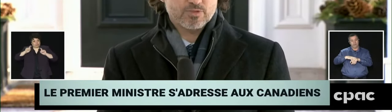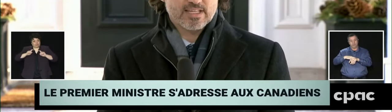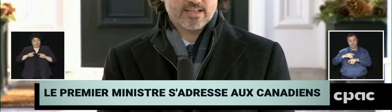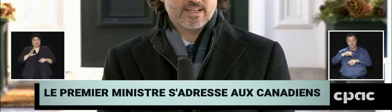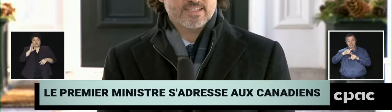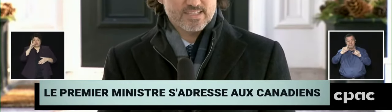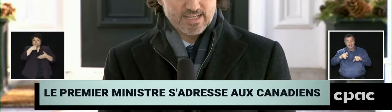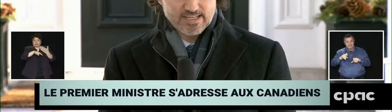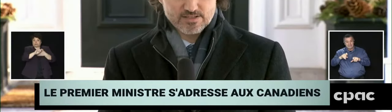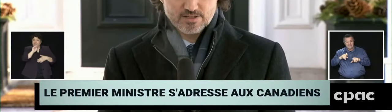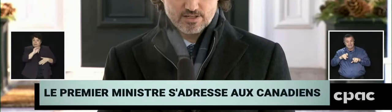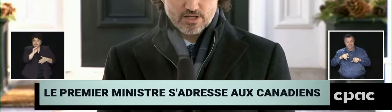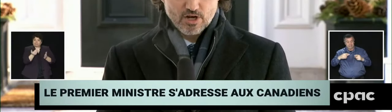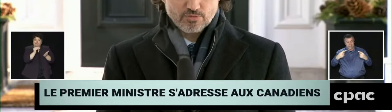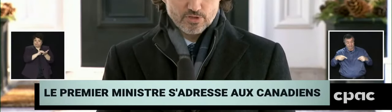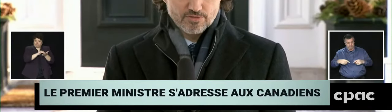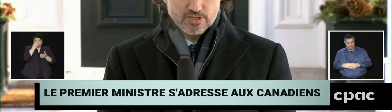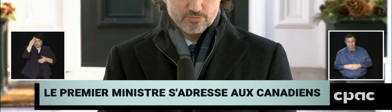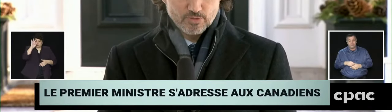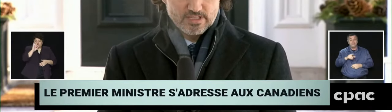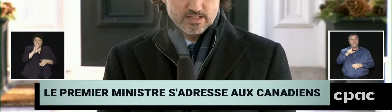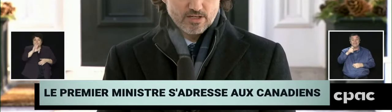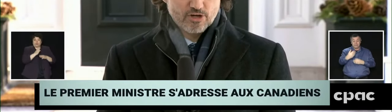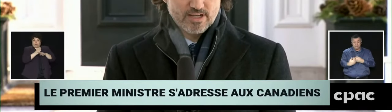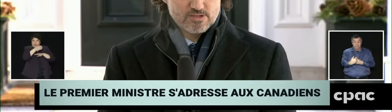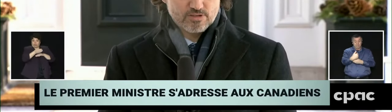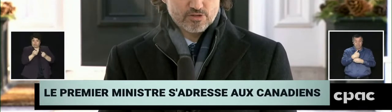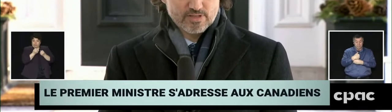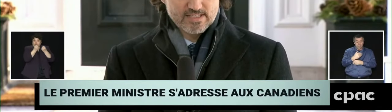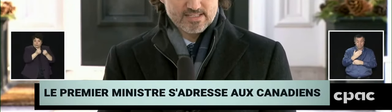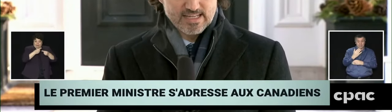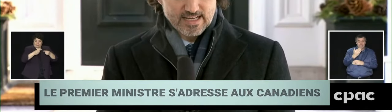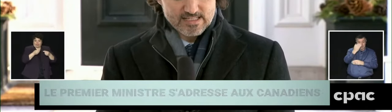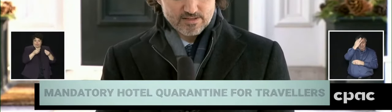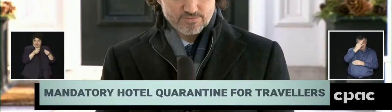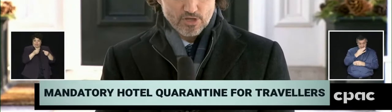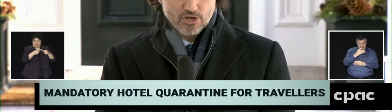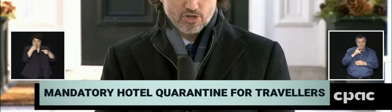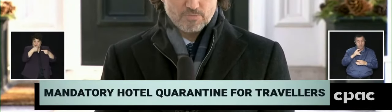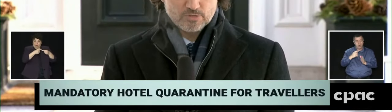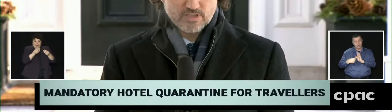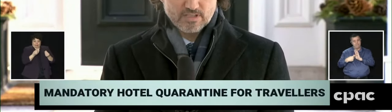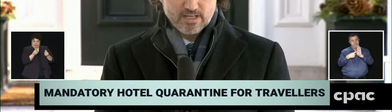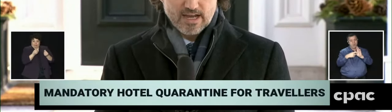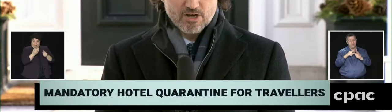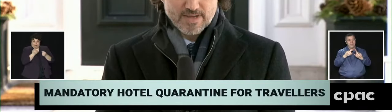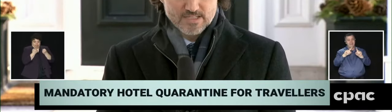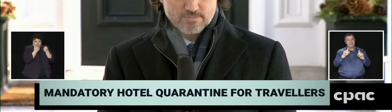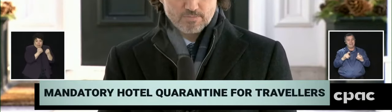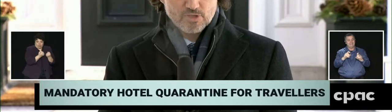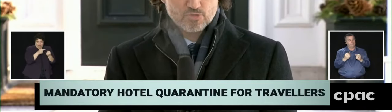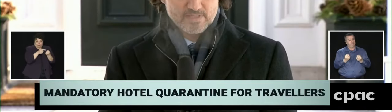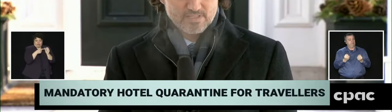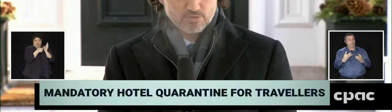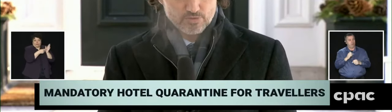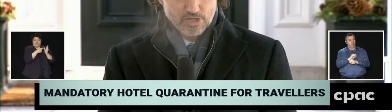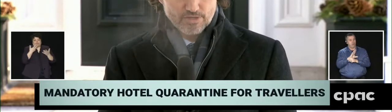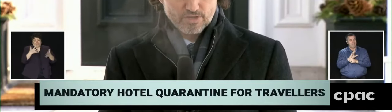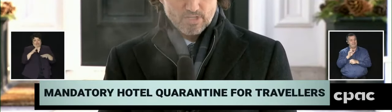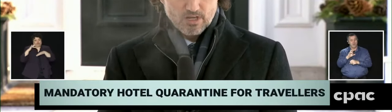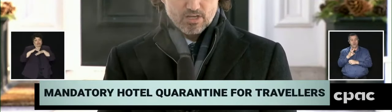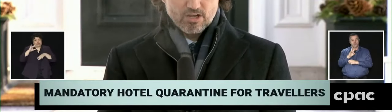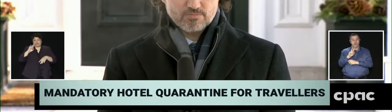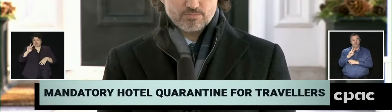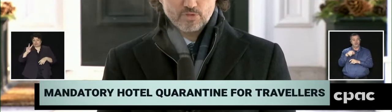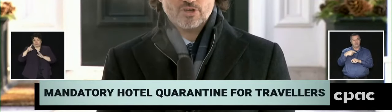les frontières terrestres, vous devrez fournir un résultat de test négatif remontant à un maximum de 72